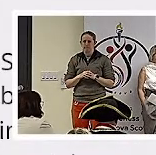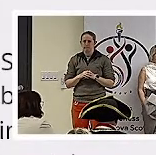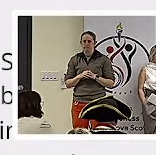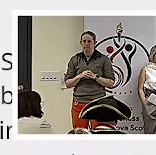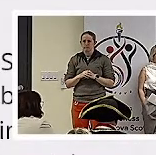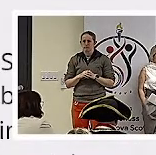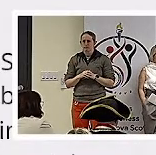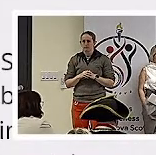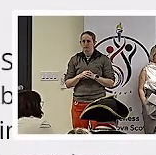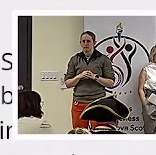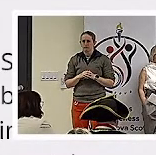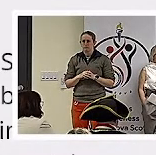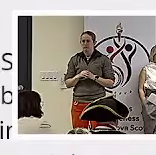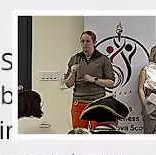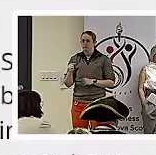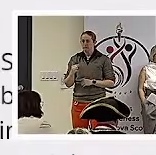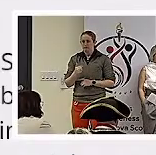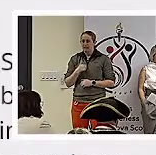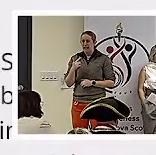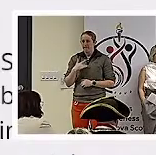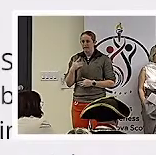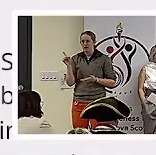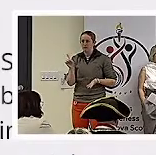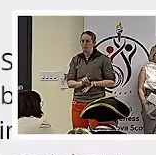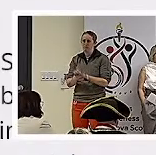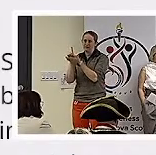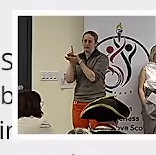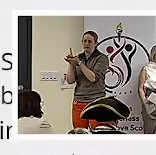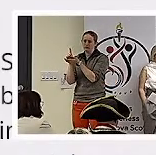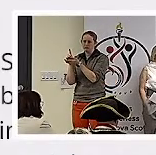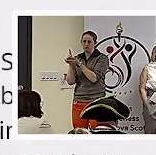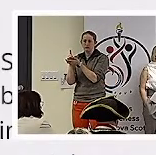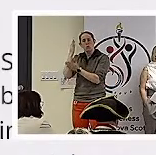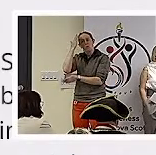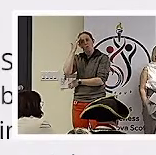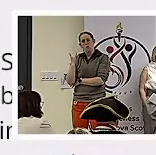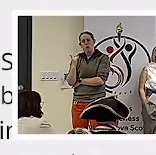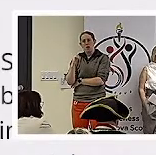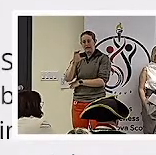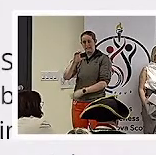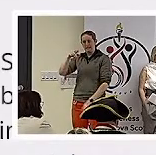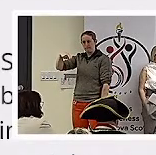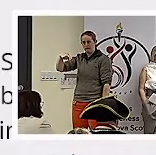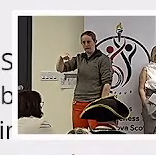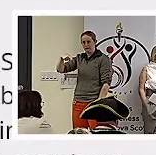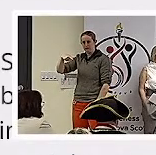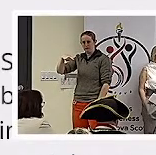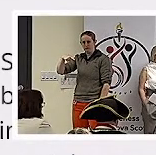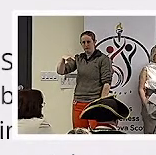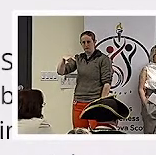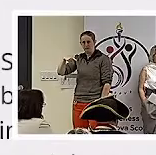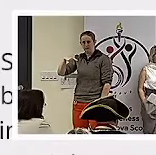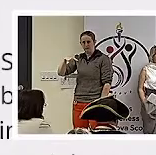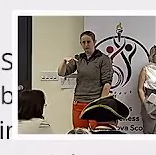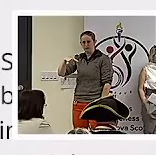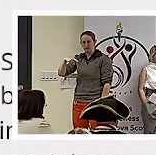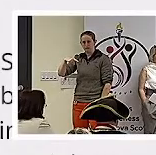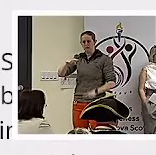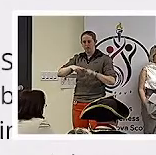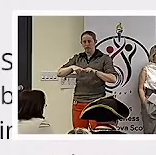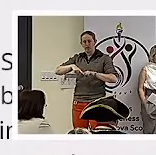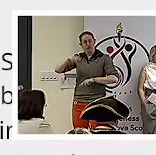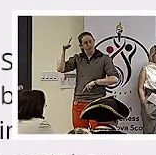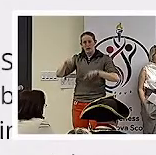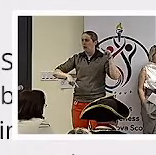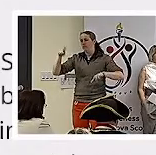I have a privilege because cerebral palsy affects people in various of